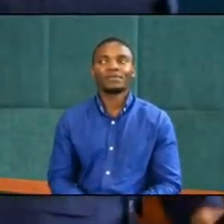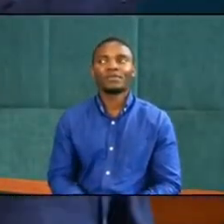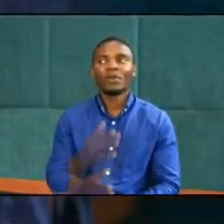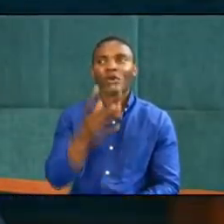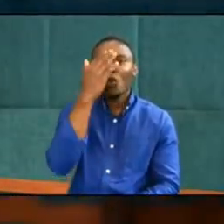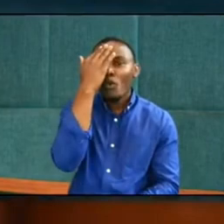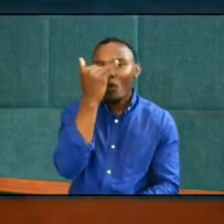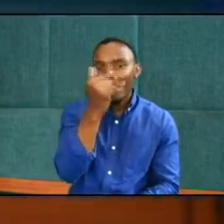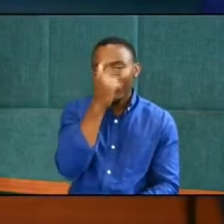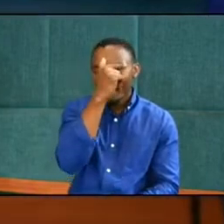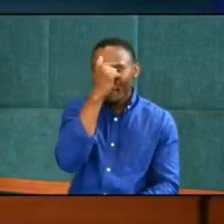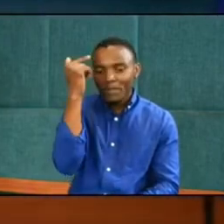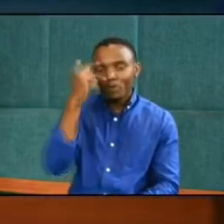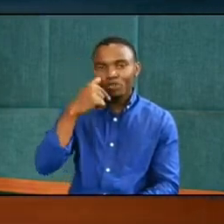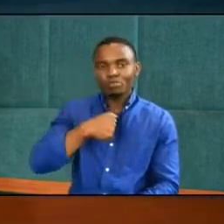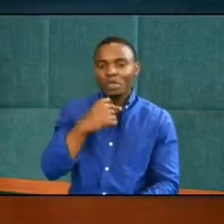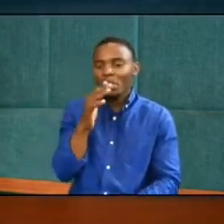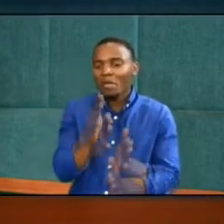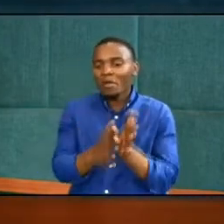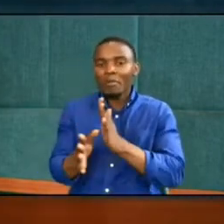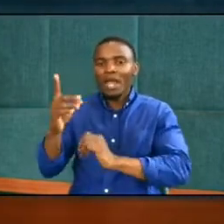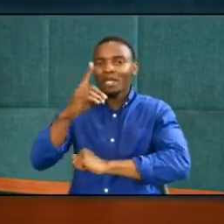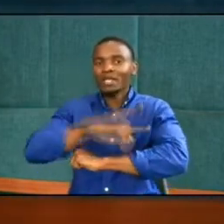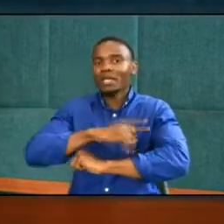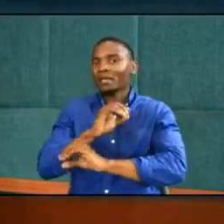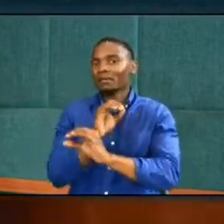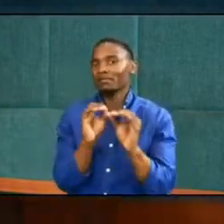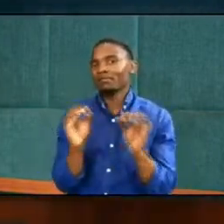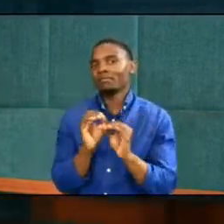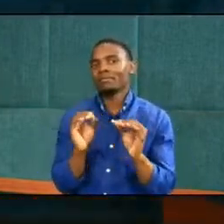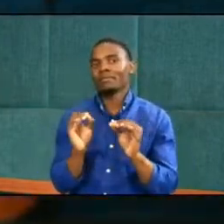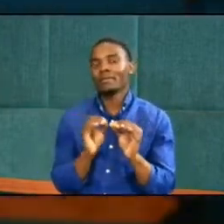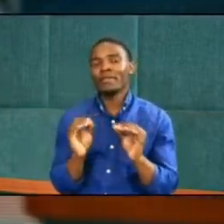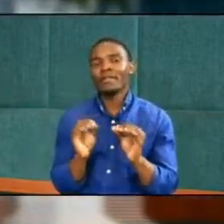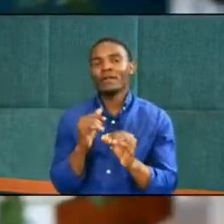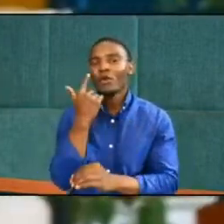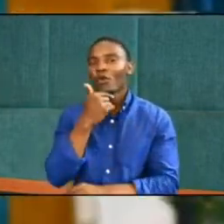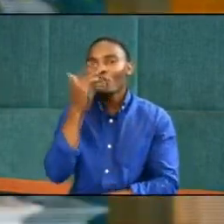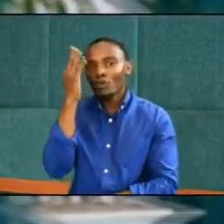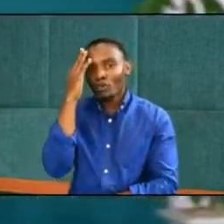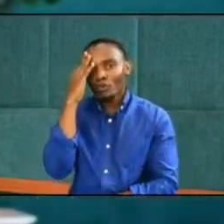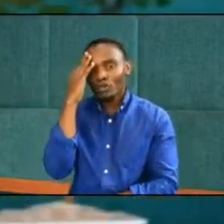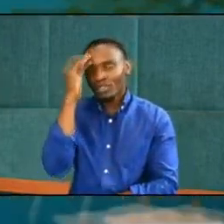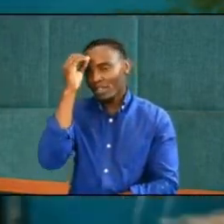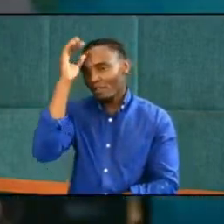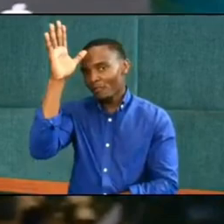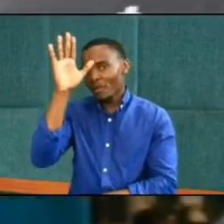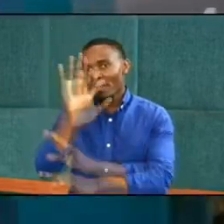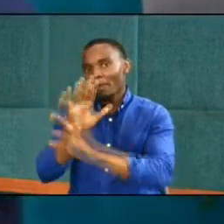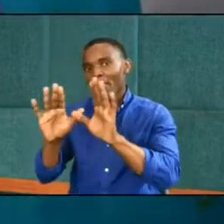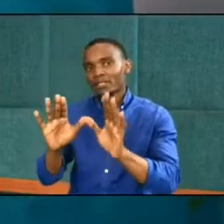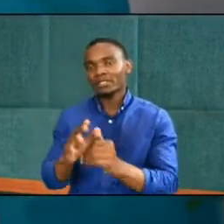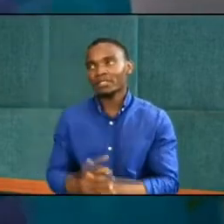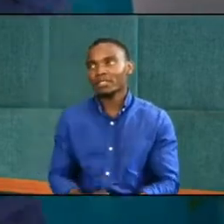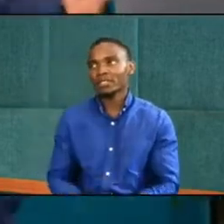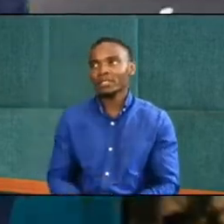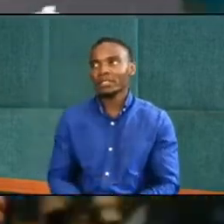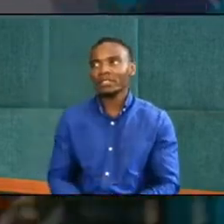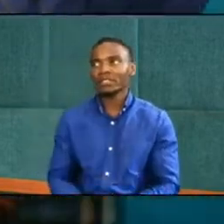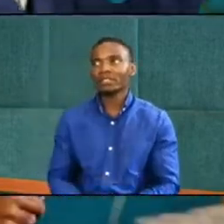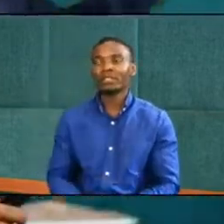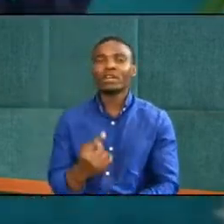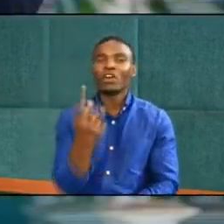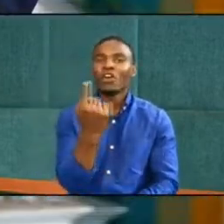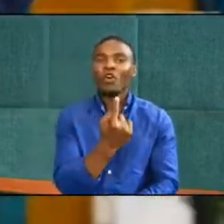Why? Because I don't set the day. Ah, so who knows? The Father, notice what it says,